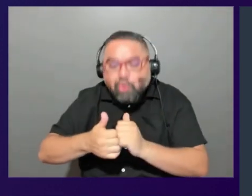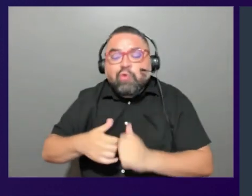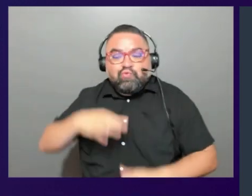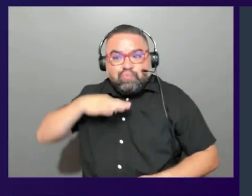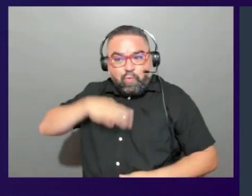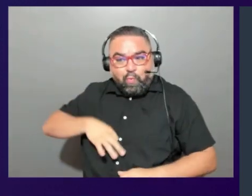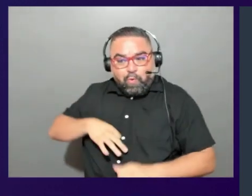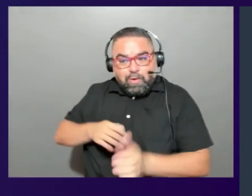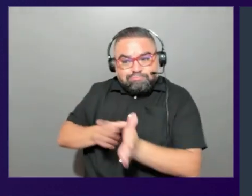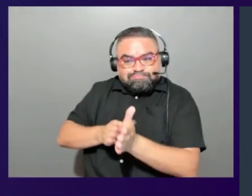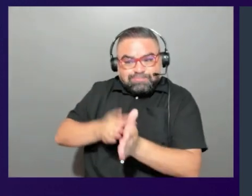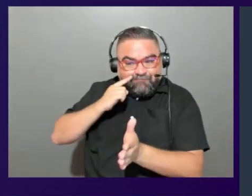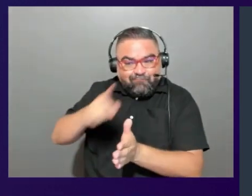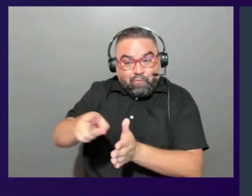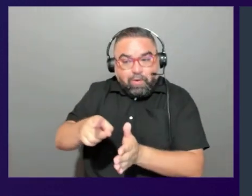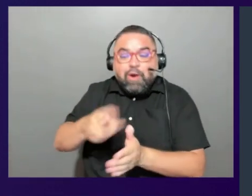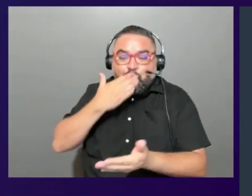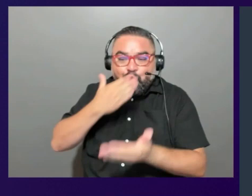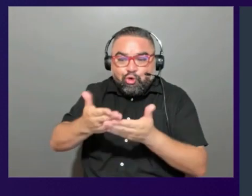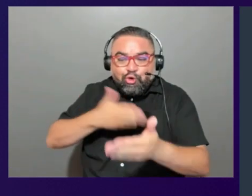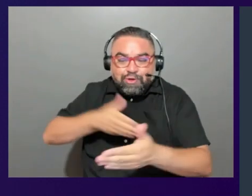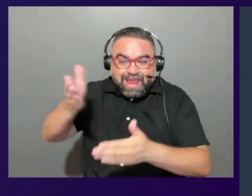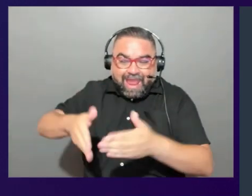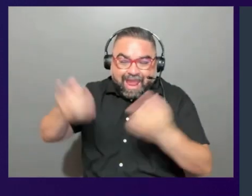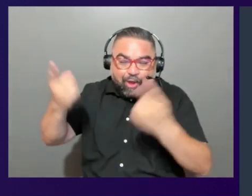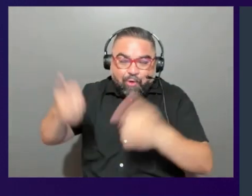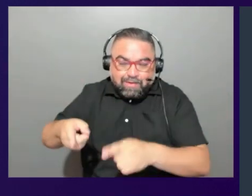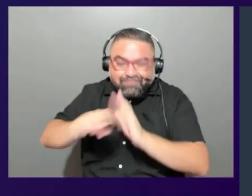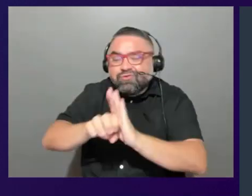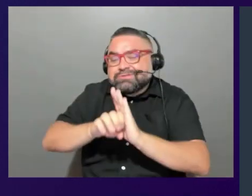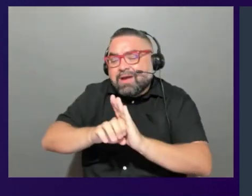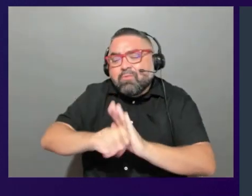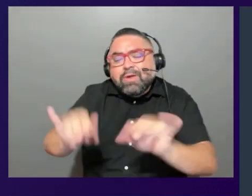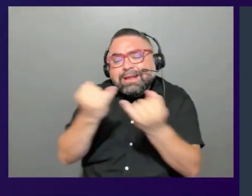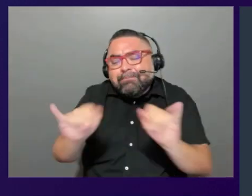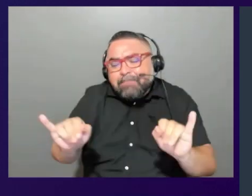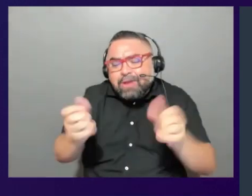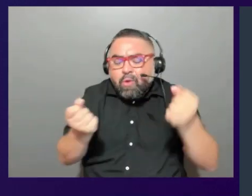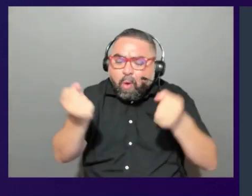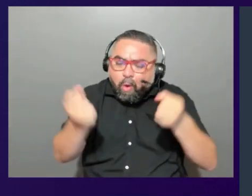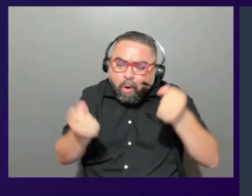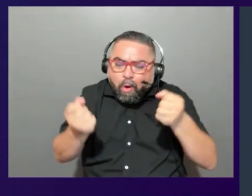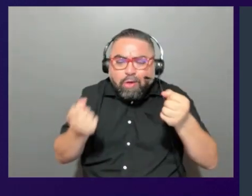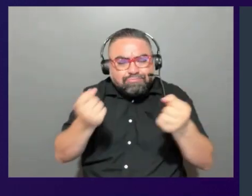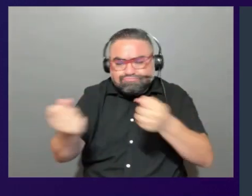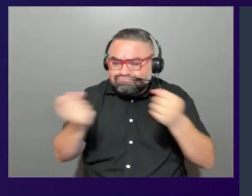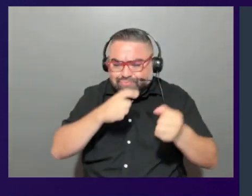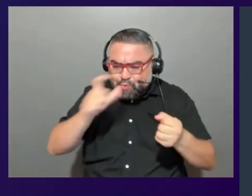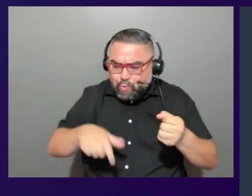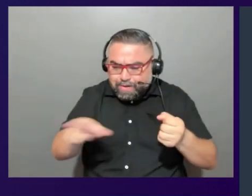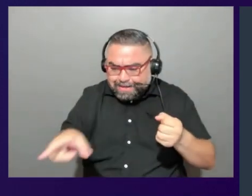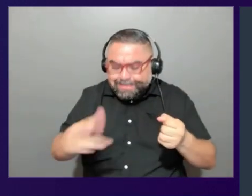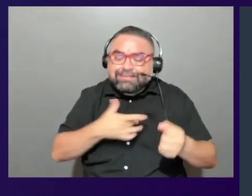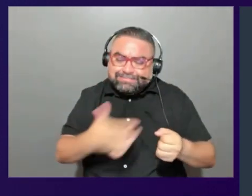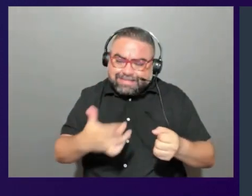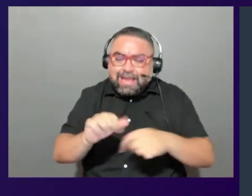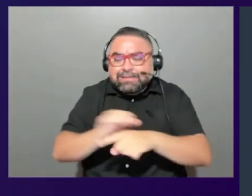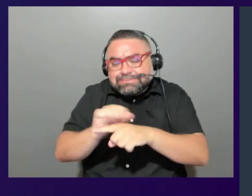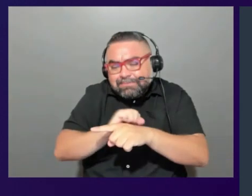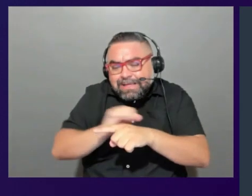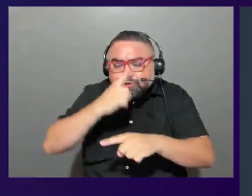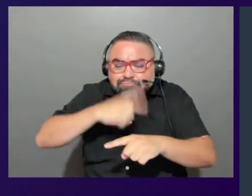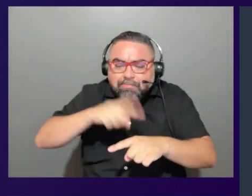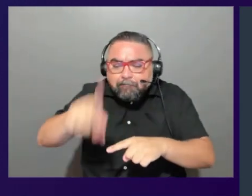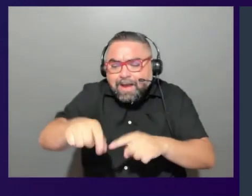outcome. For example, this is how autonomous vehicles operate, and they usually require a simulation tool to train the model. But the